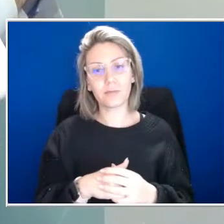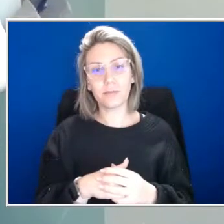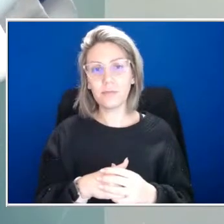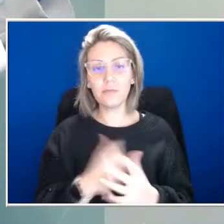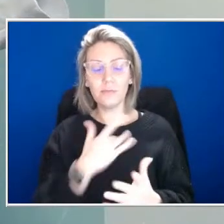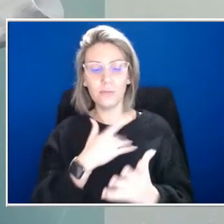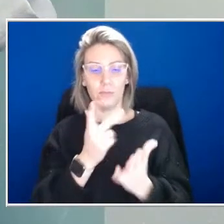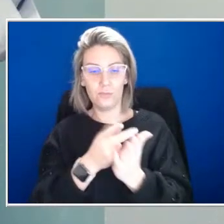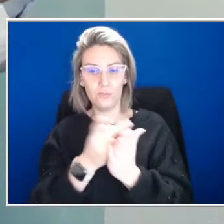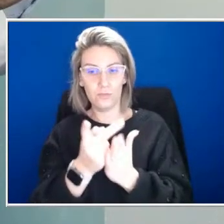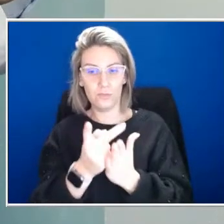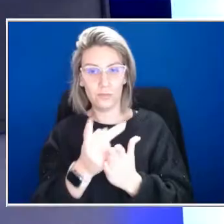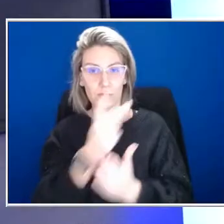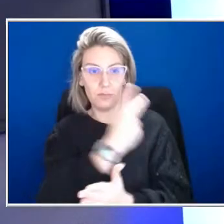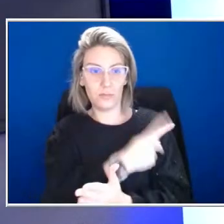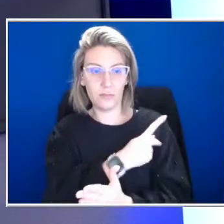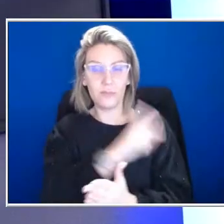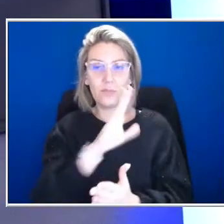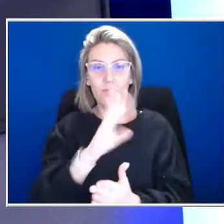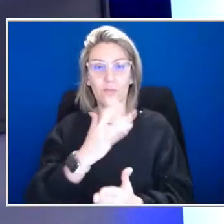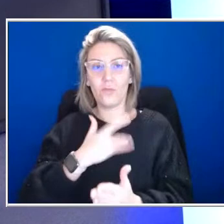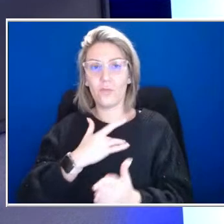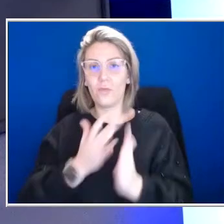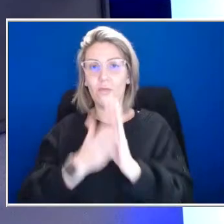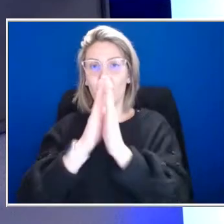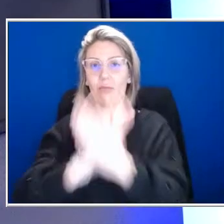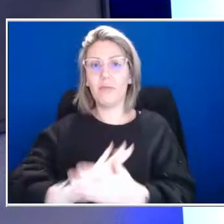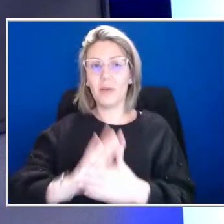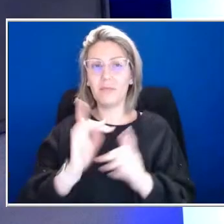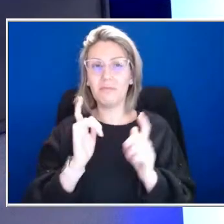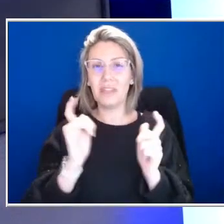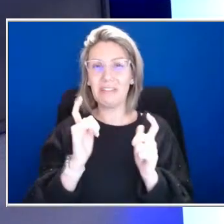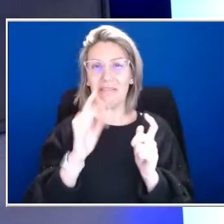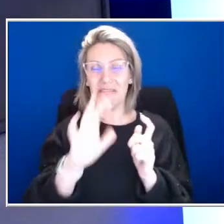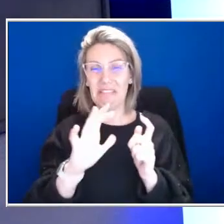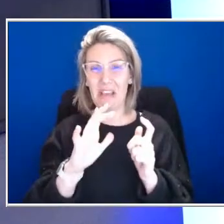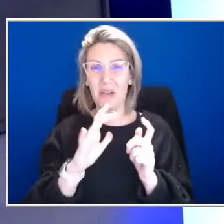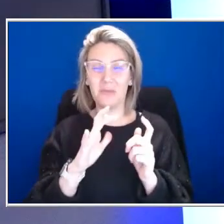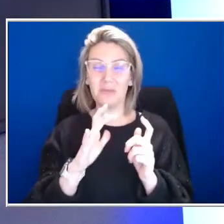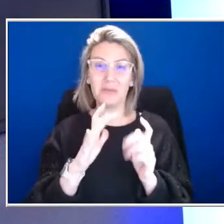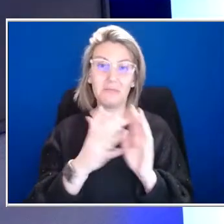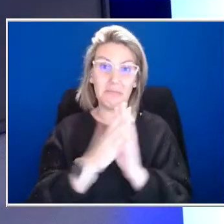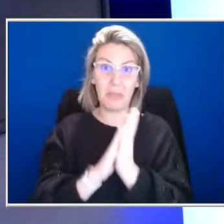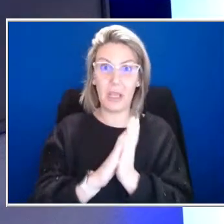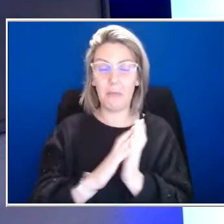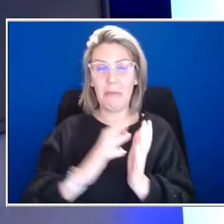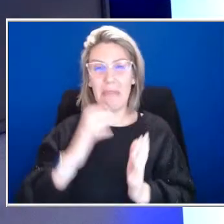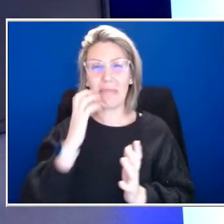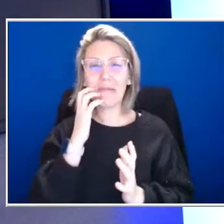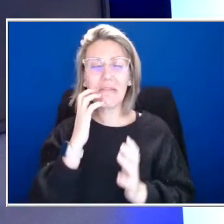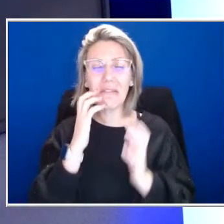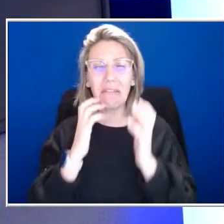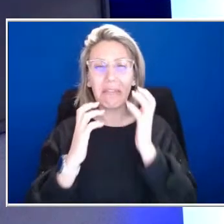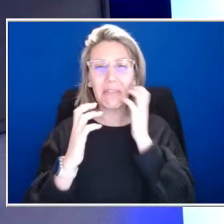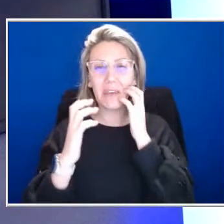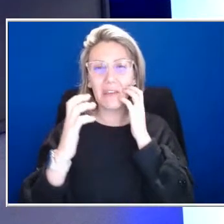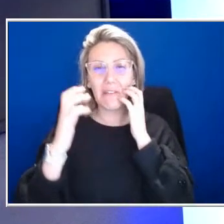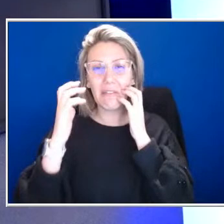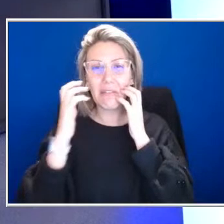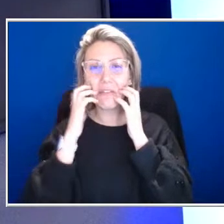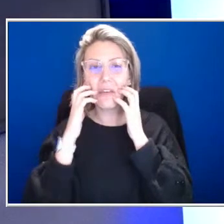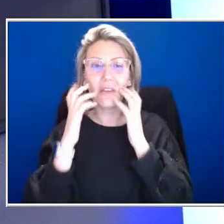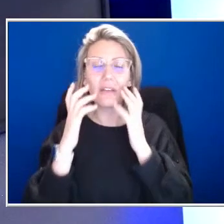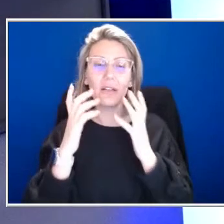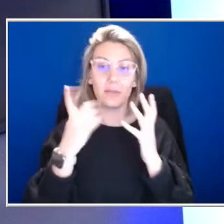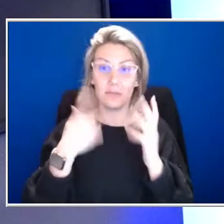heart gets bigger. This scar was just becoming thicker and thicker and thicker, and obliterating cavity, which basically we rely on